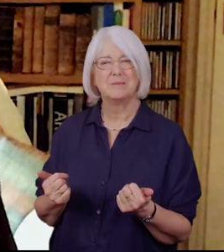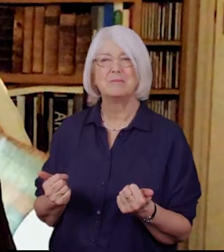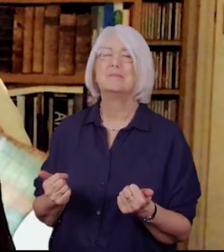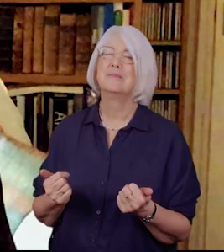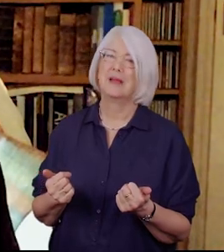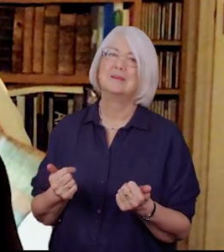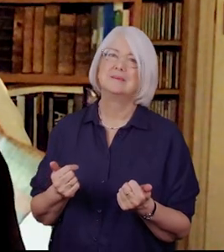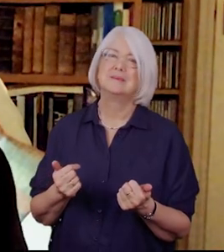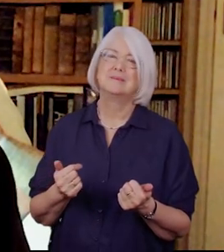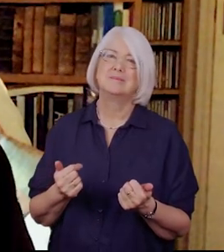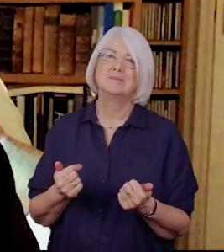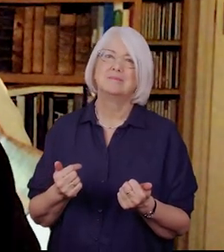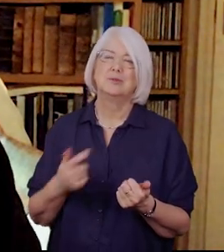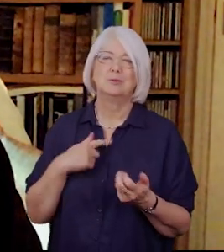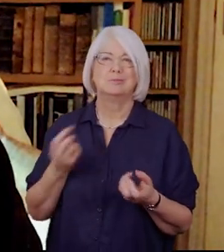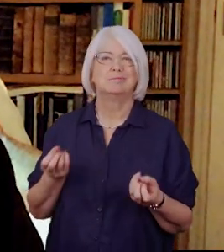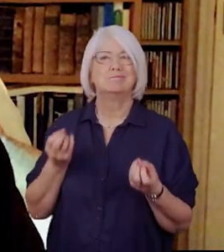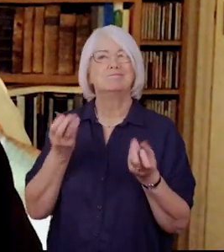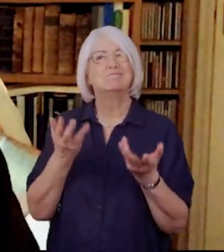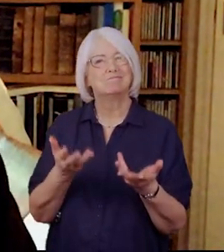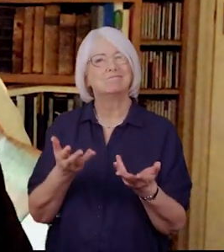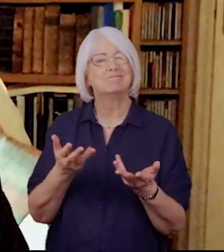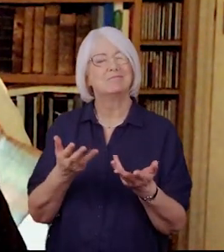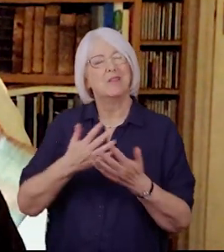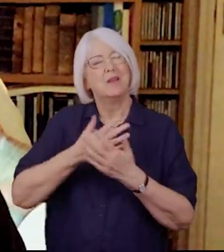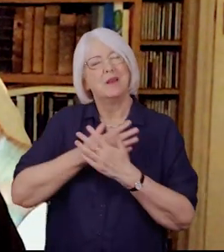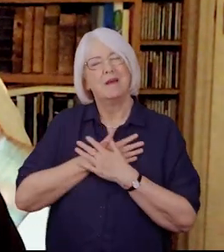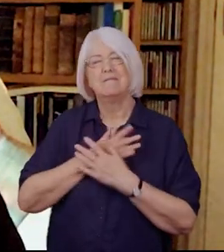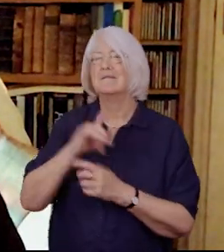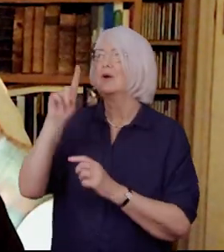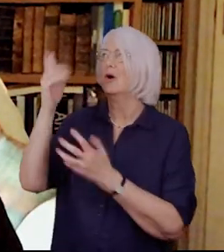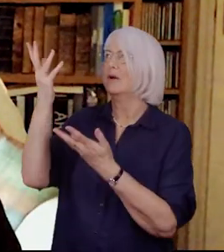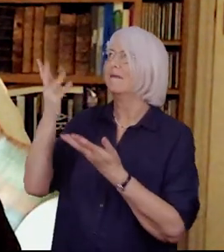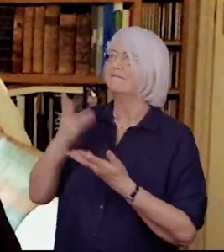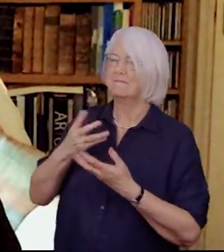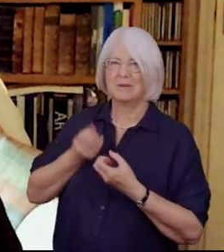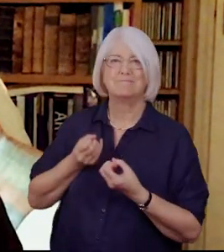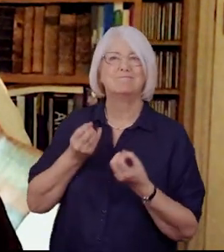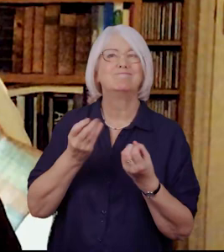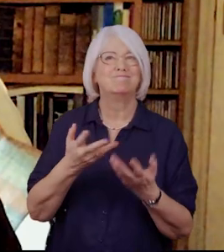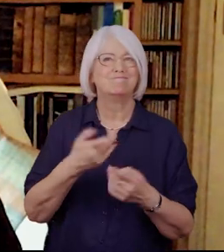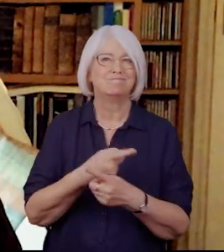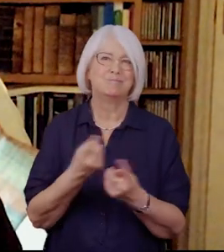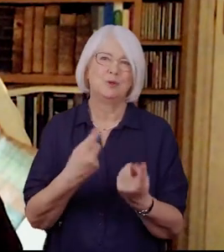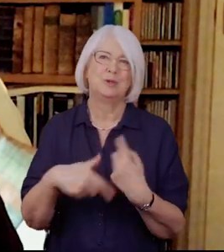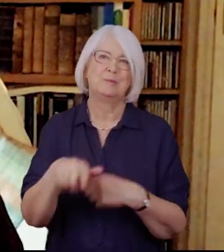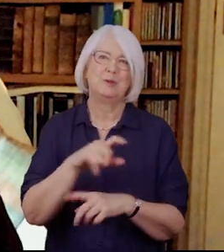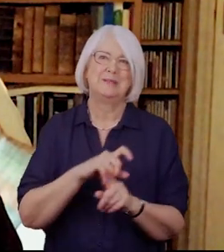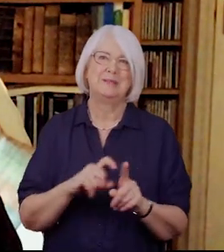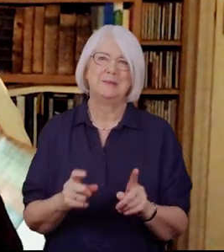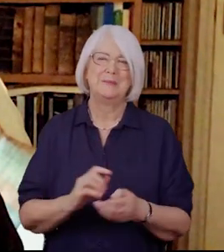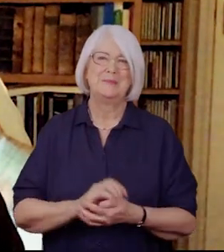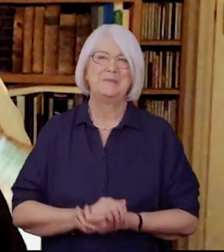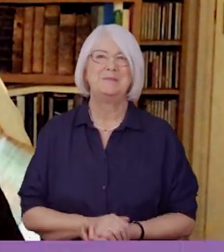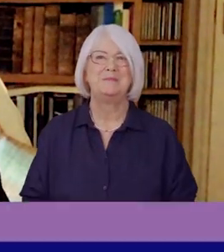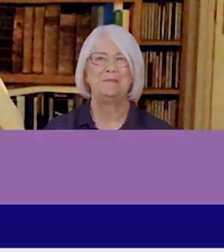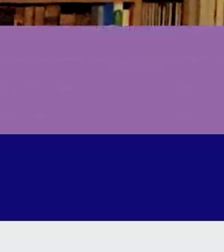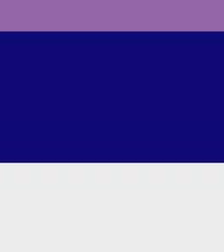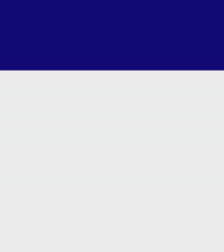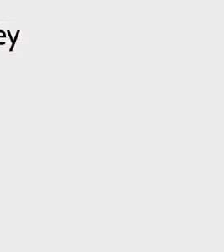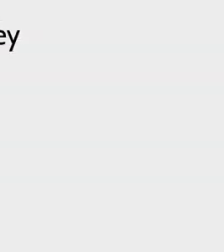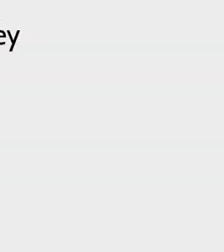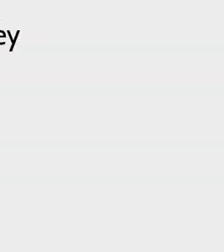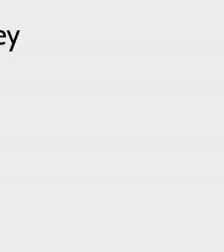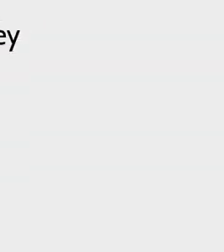voice in our communities which gives expression to the love that God has for all of creation.